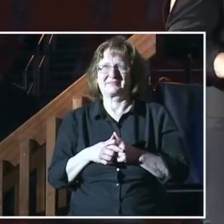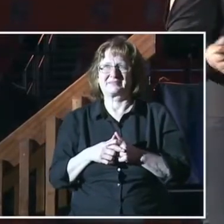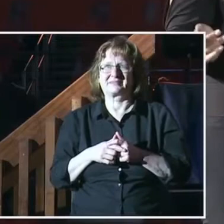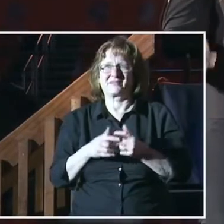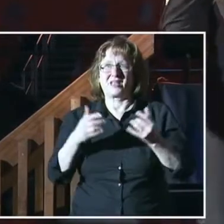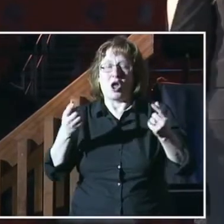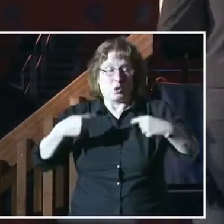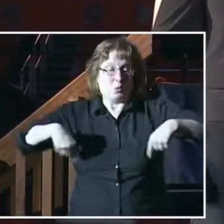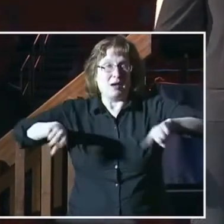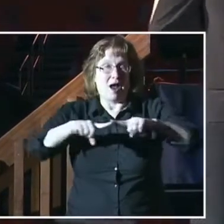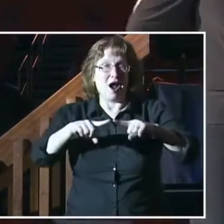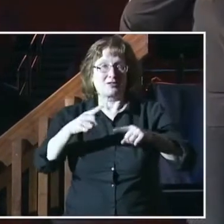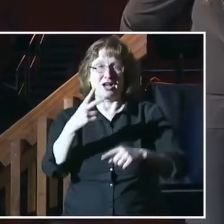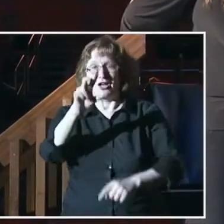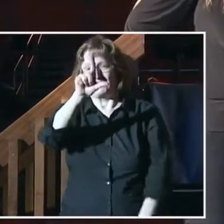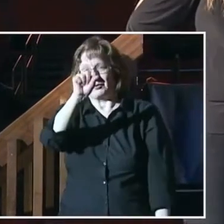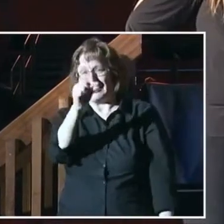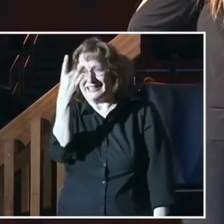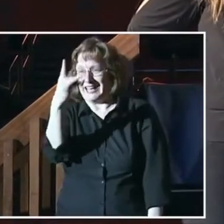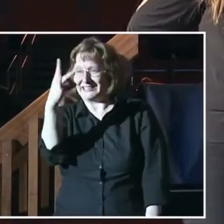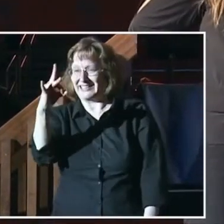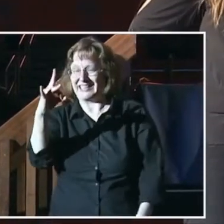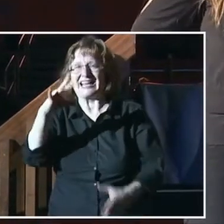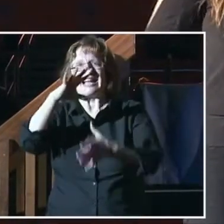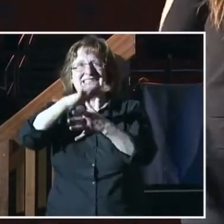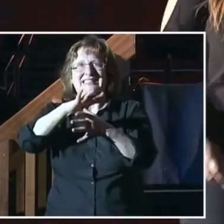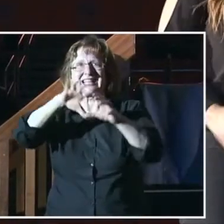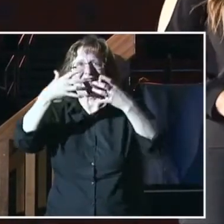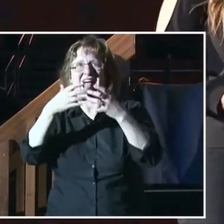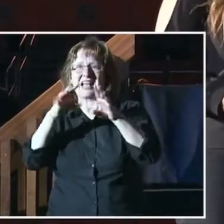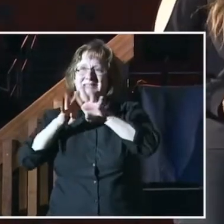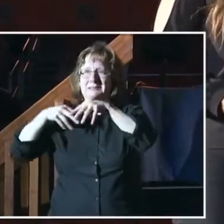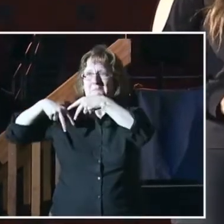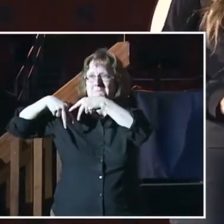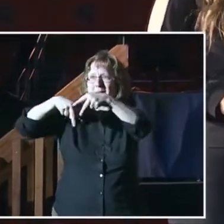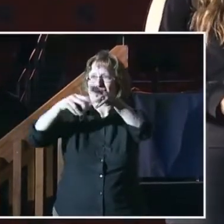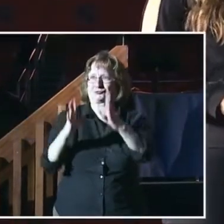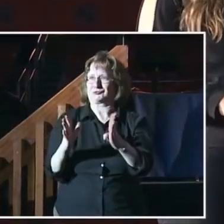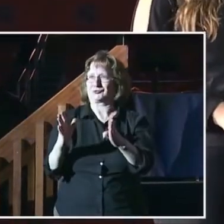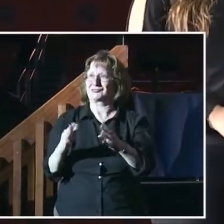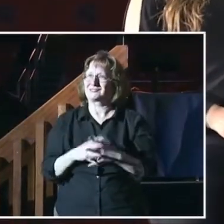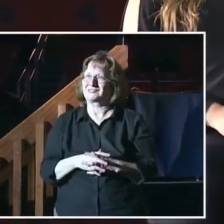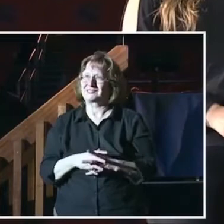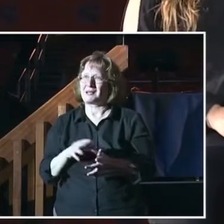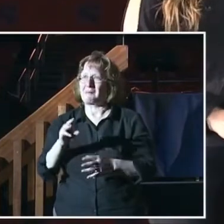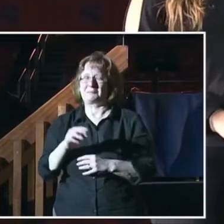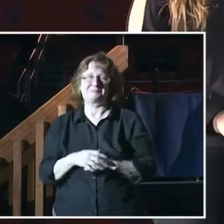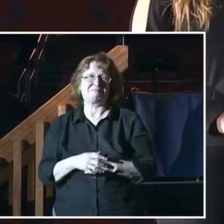And we are your 2018 senior class marshals.